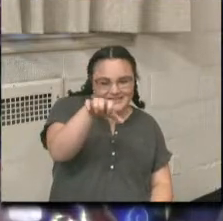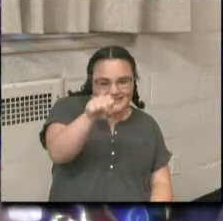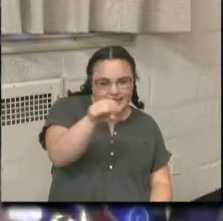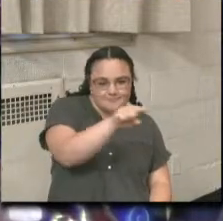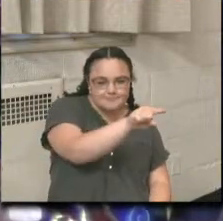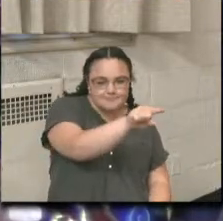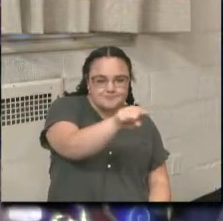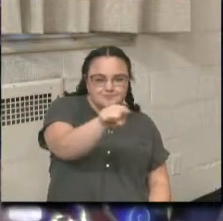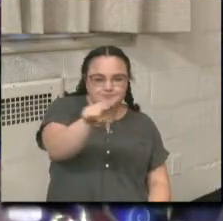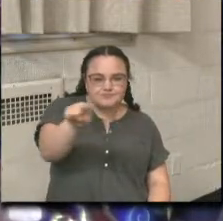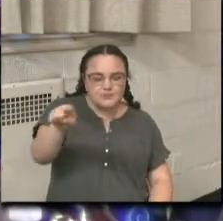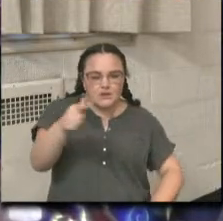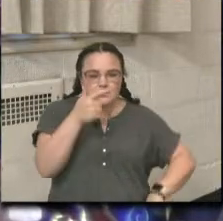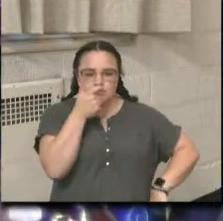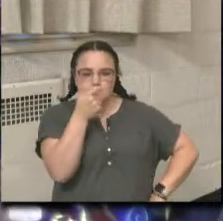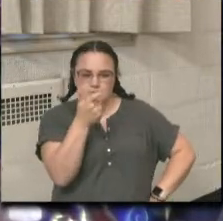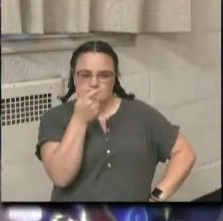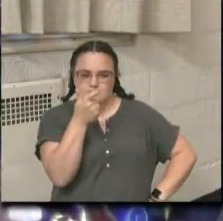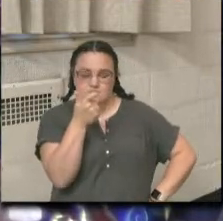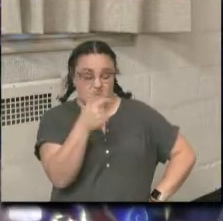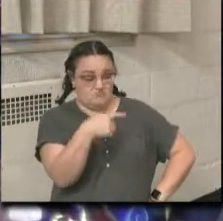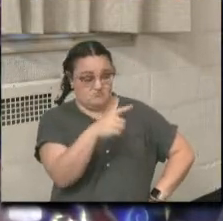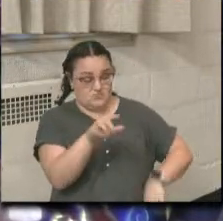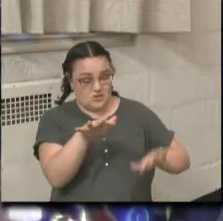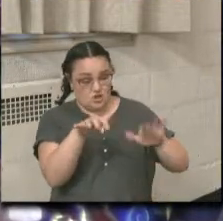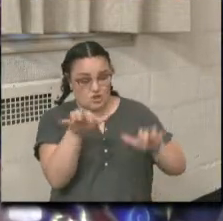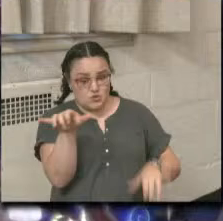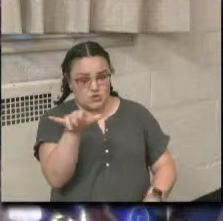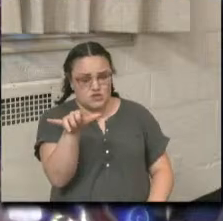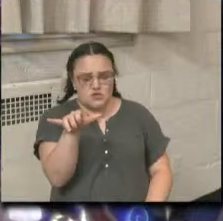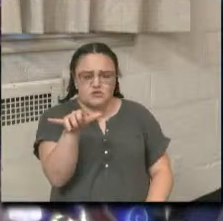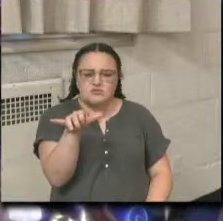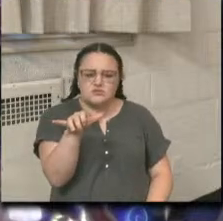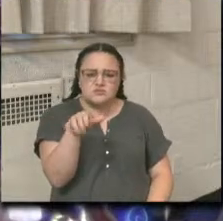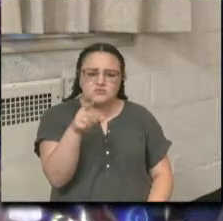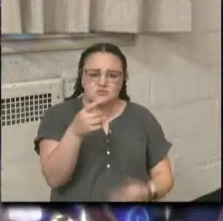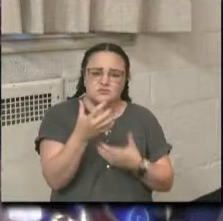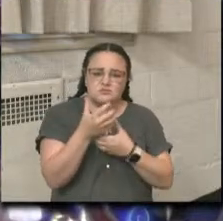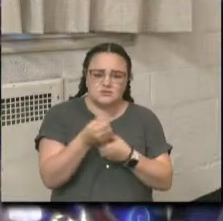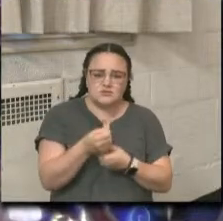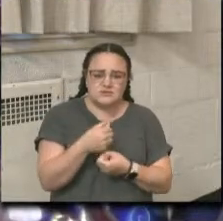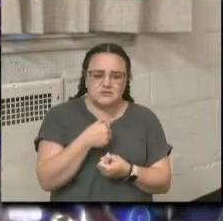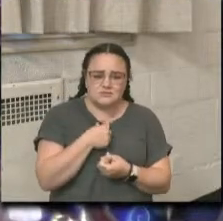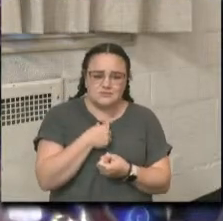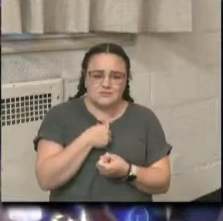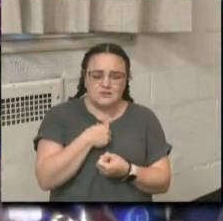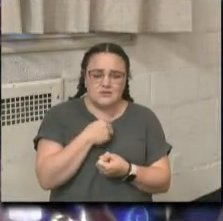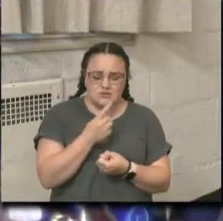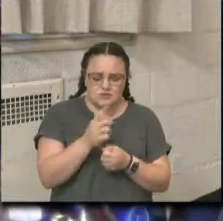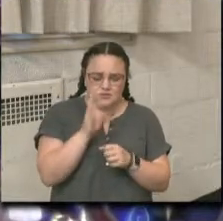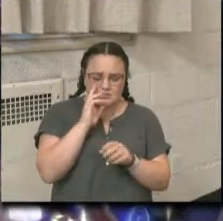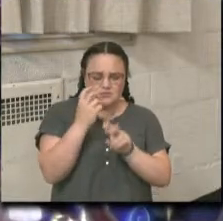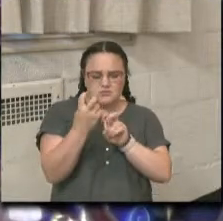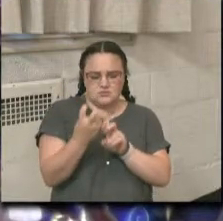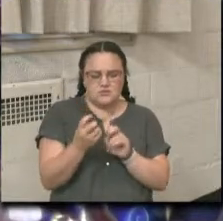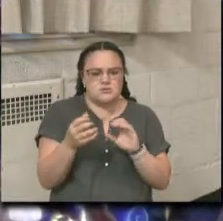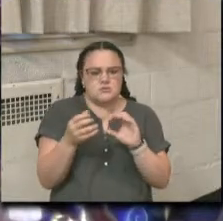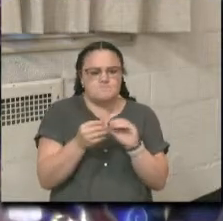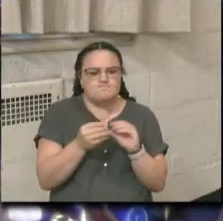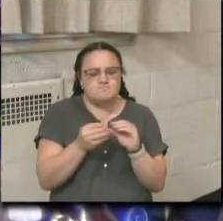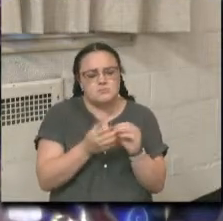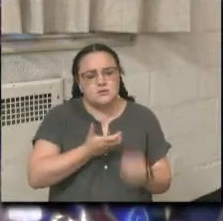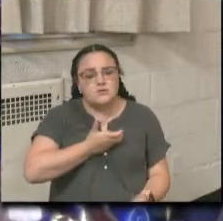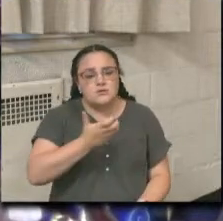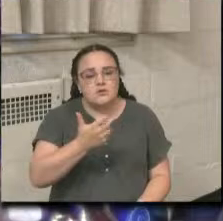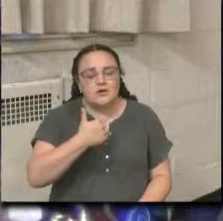you watching at home and out here, thank you for trusting me with your family stories and allowing me to advocate on